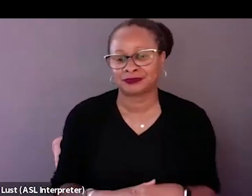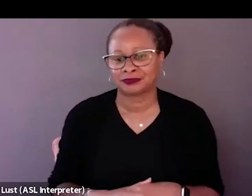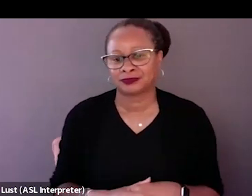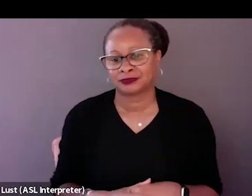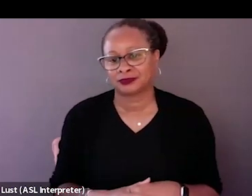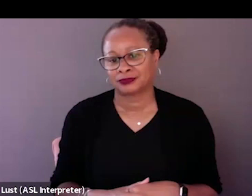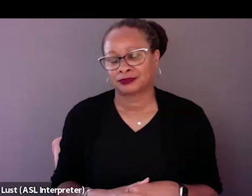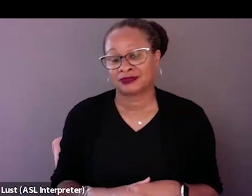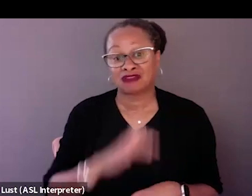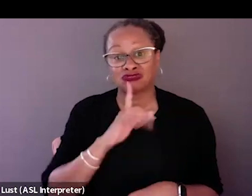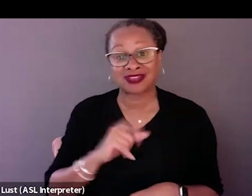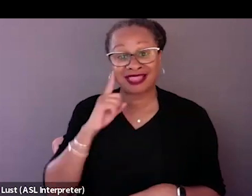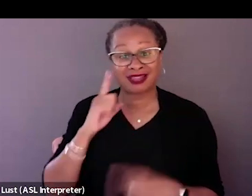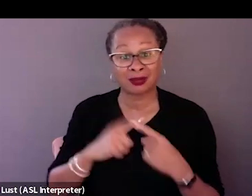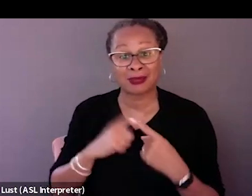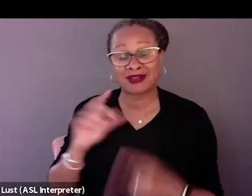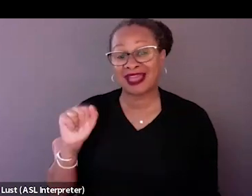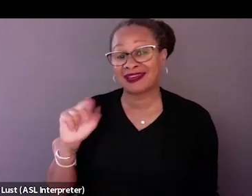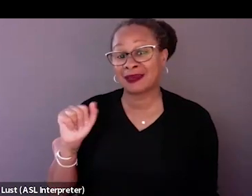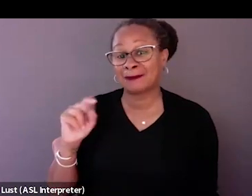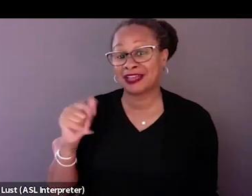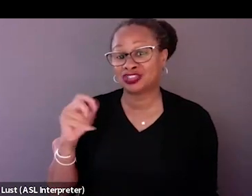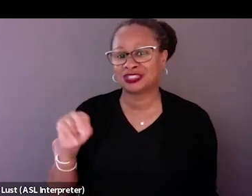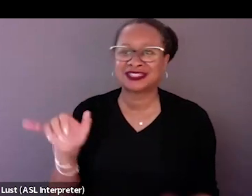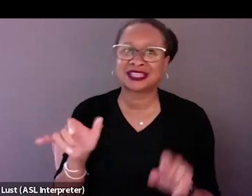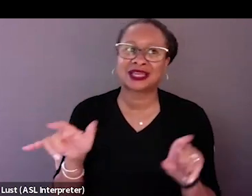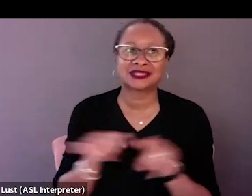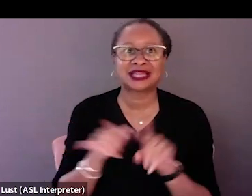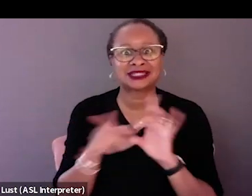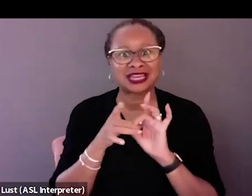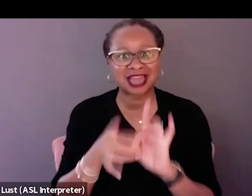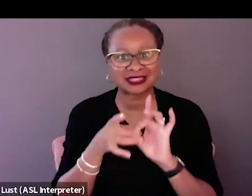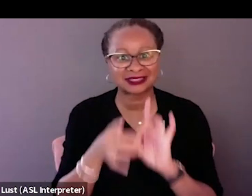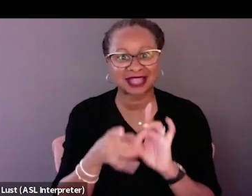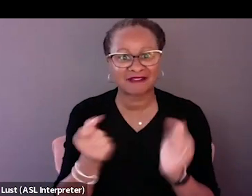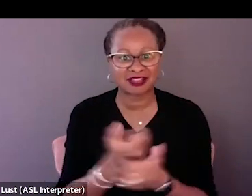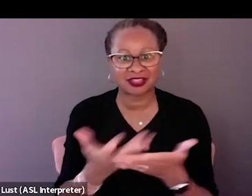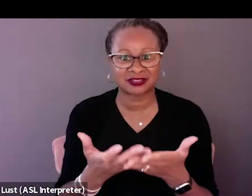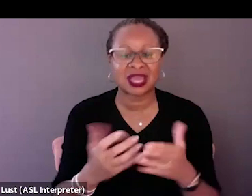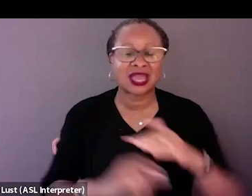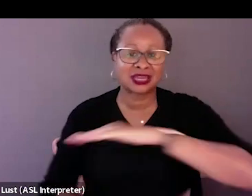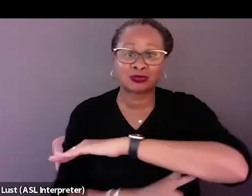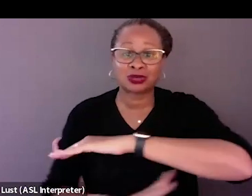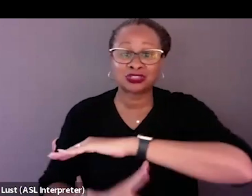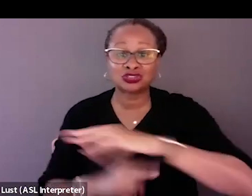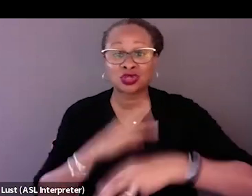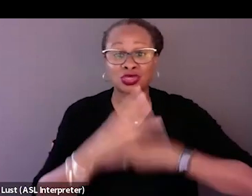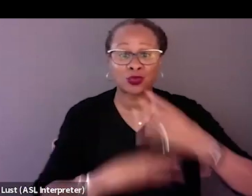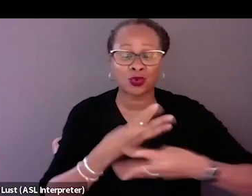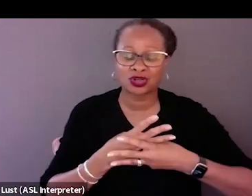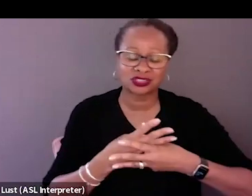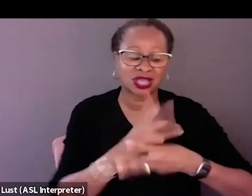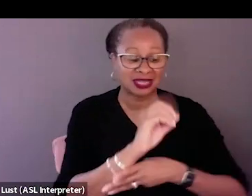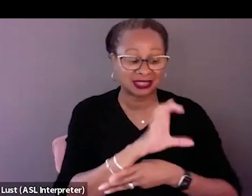I've really thought about the animation as a kind of connective tissue that helps to also bridge the worlds of